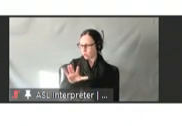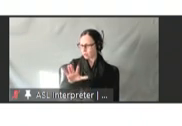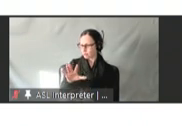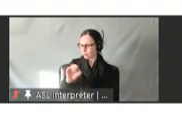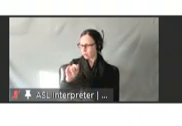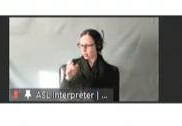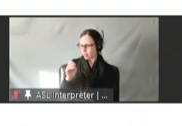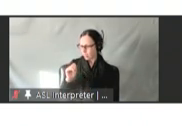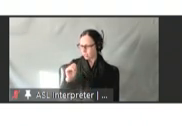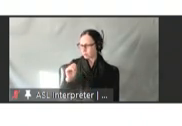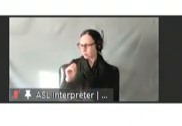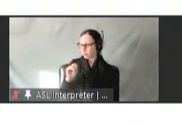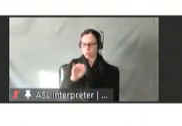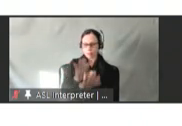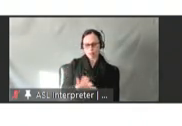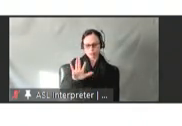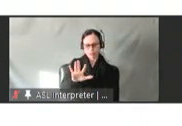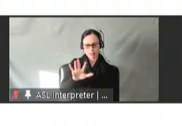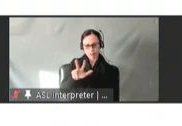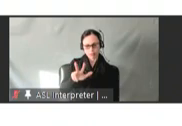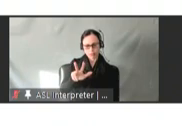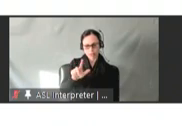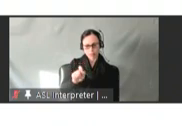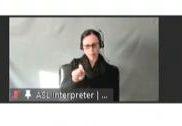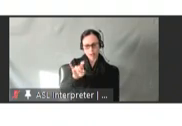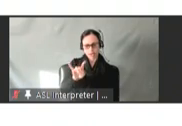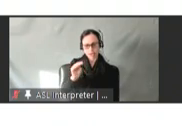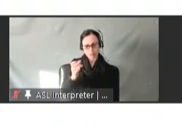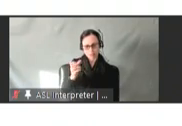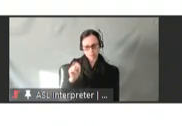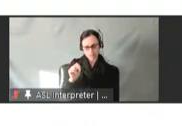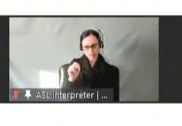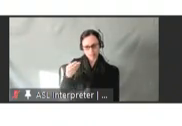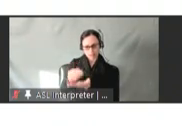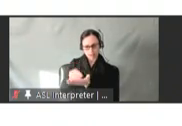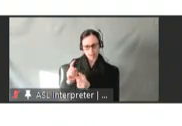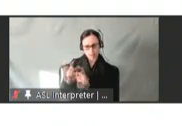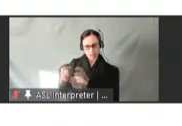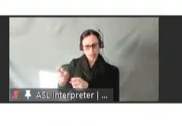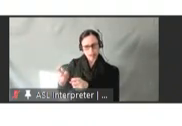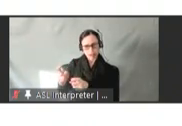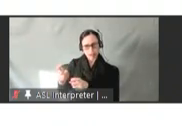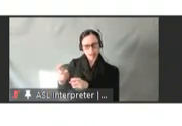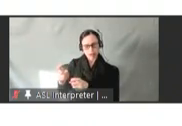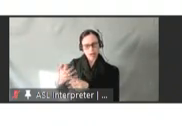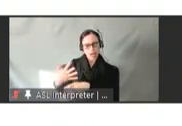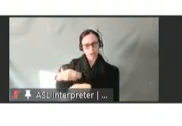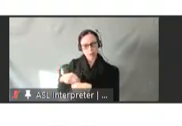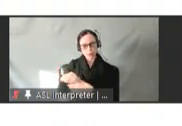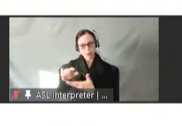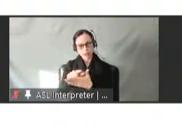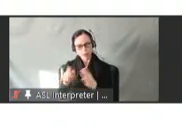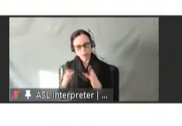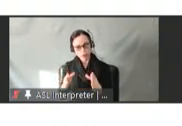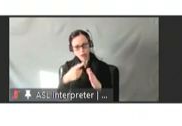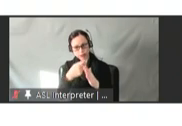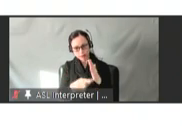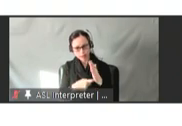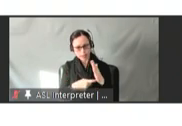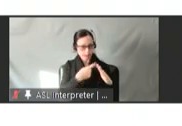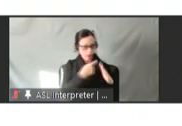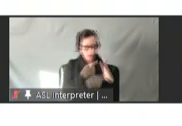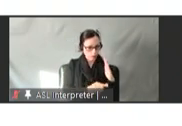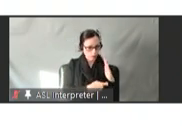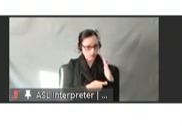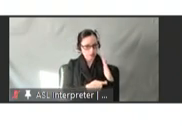and nearly $53.8 million was awarded to petitioners, including their attorney's fees and costs. In addition,